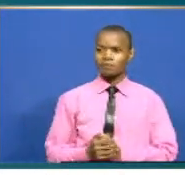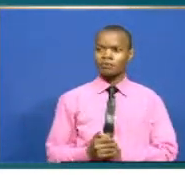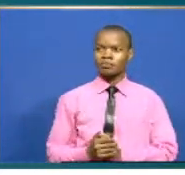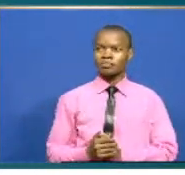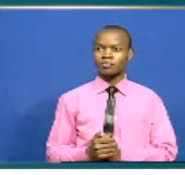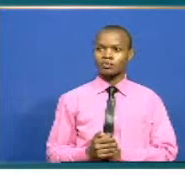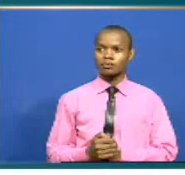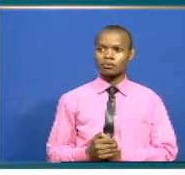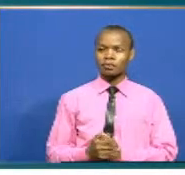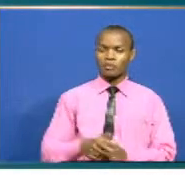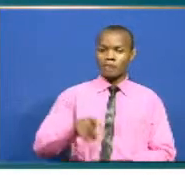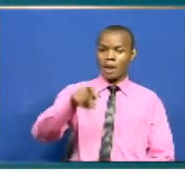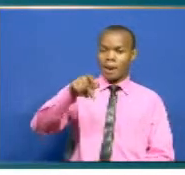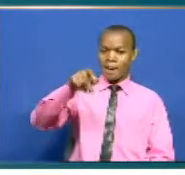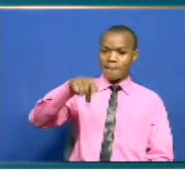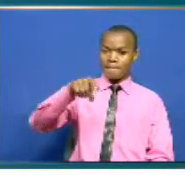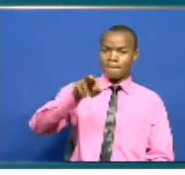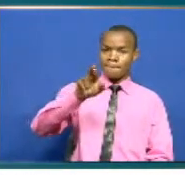that